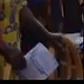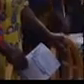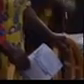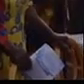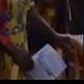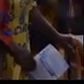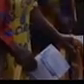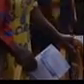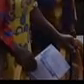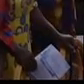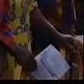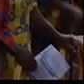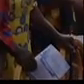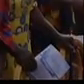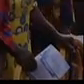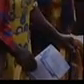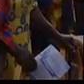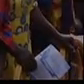God.